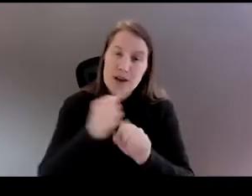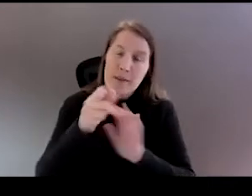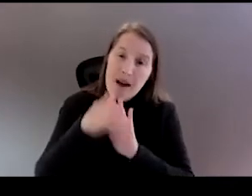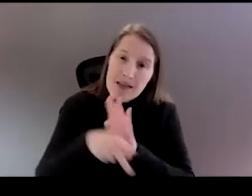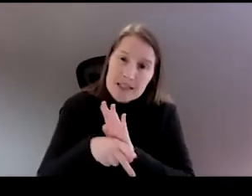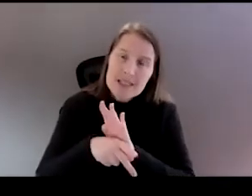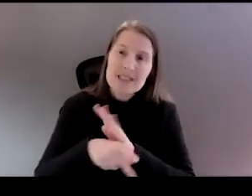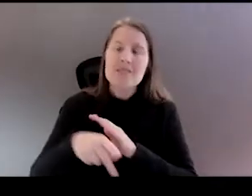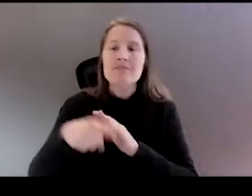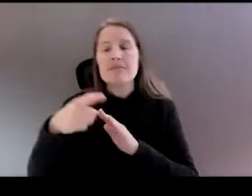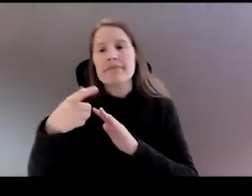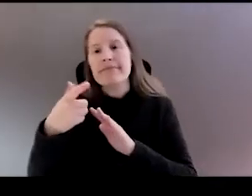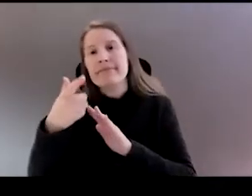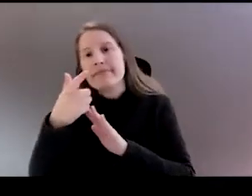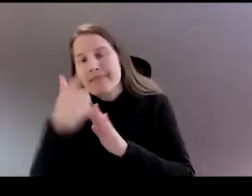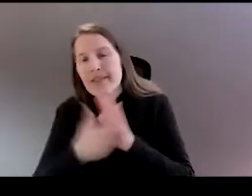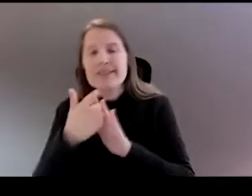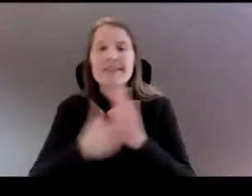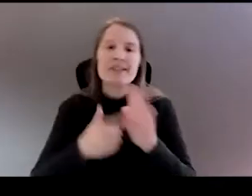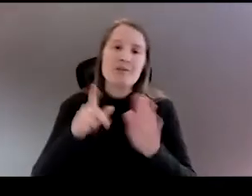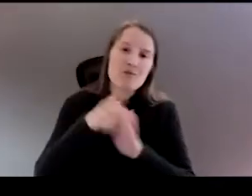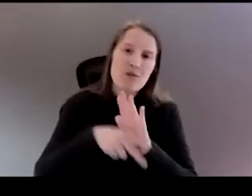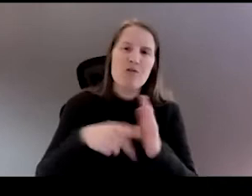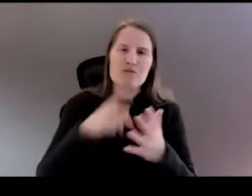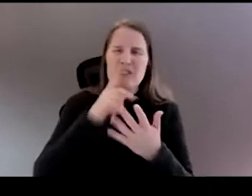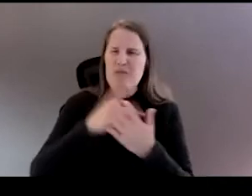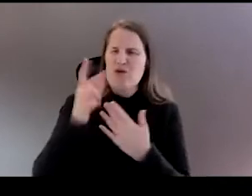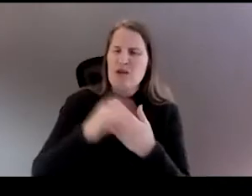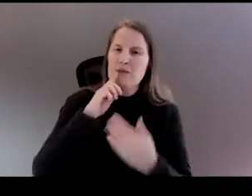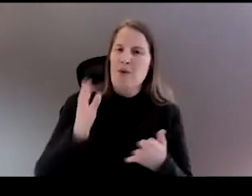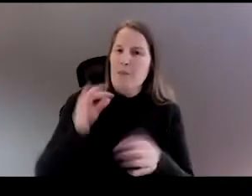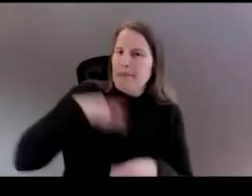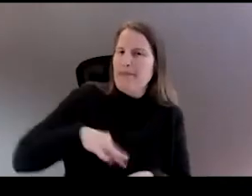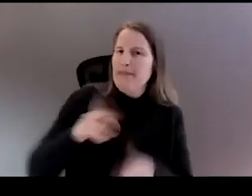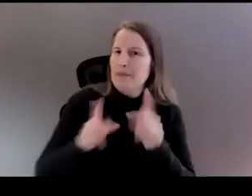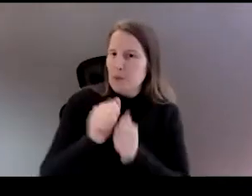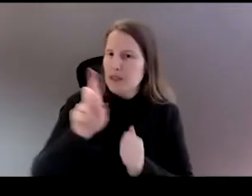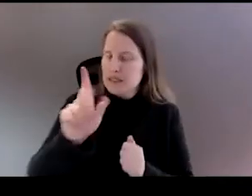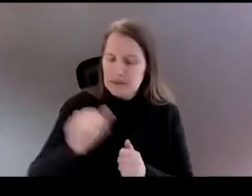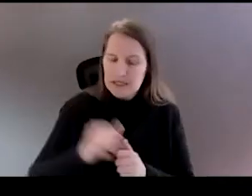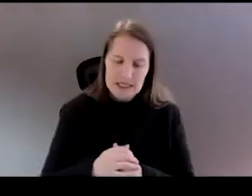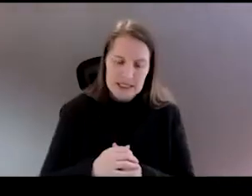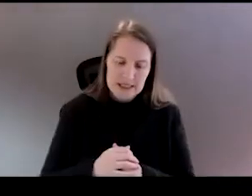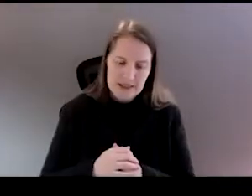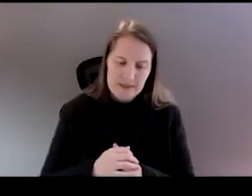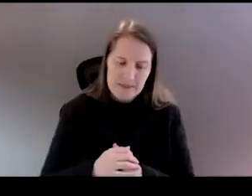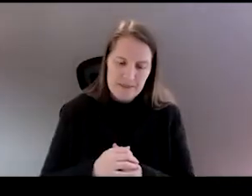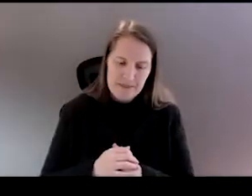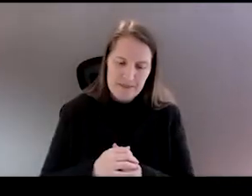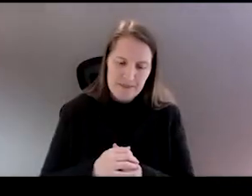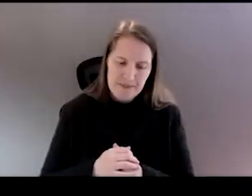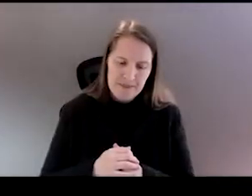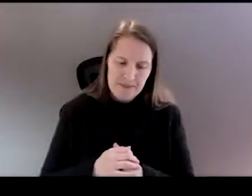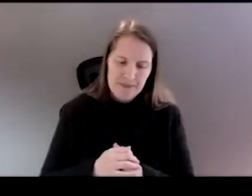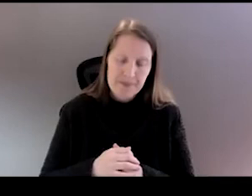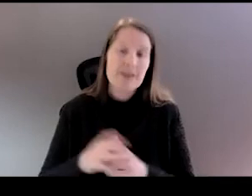to benefit, people with disabilities. And so I think the term of that equity that I think about, I think of it